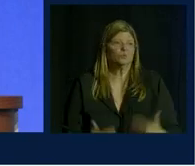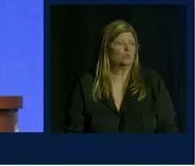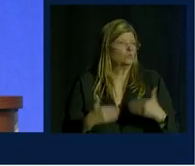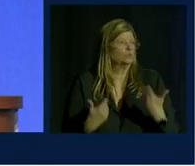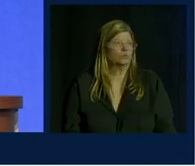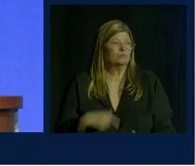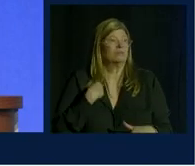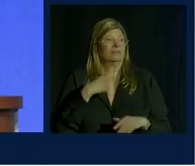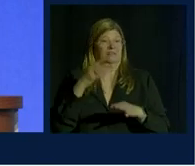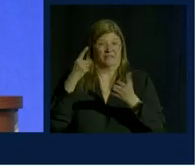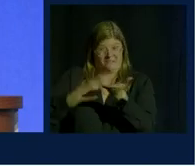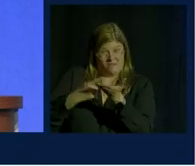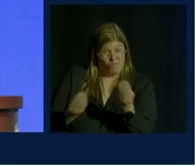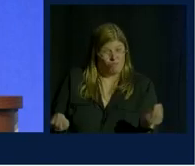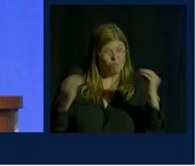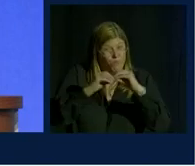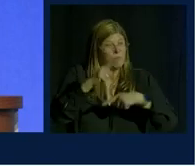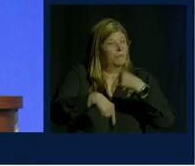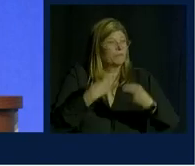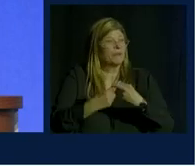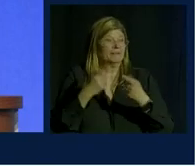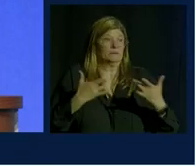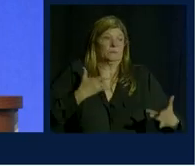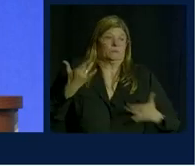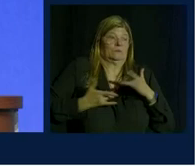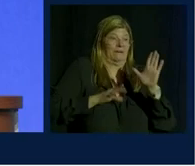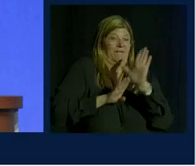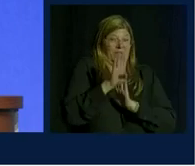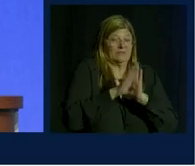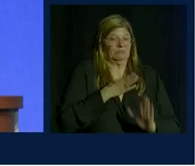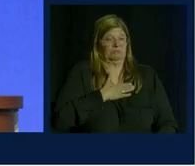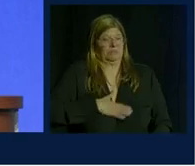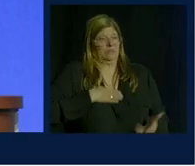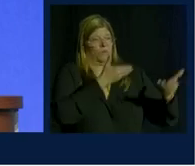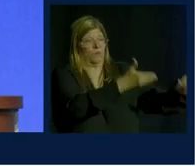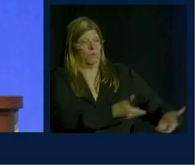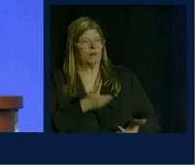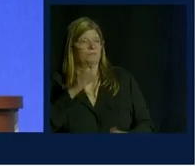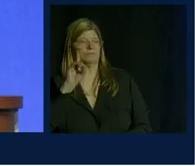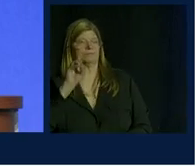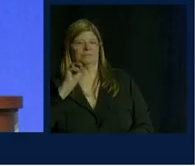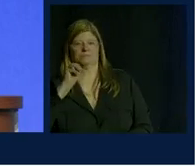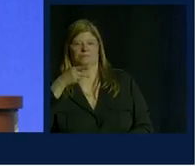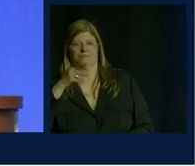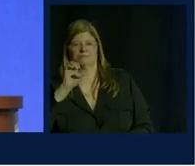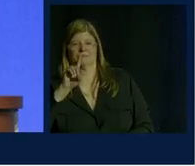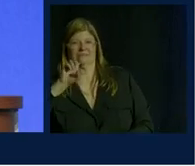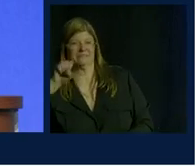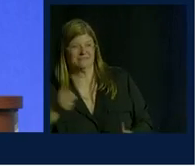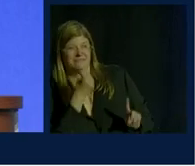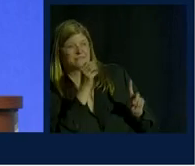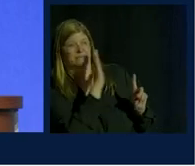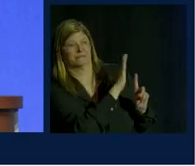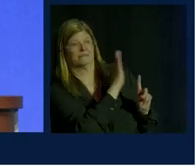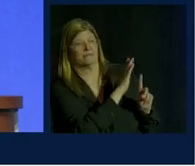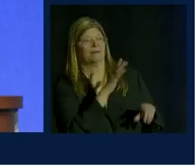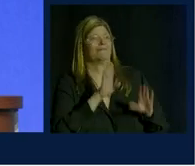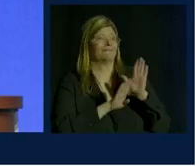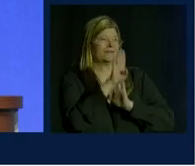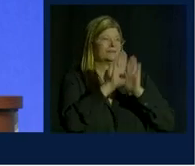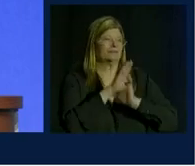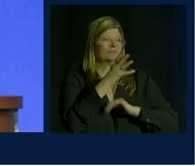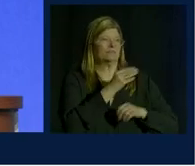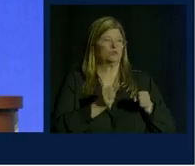pivoting, and pivoting has not been easy. So to speak more about our exciting opportunities and partnerships with the local